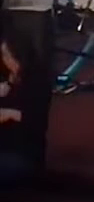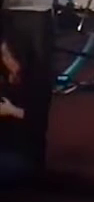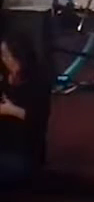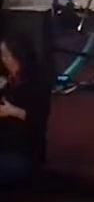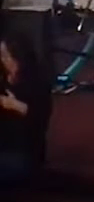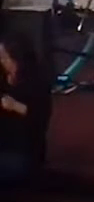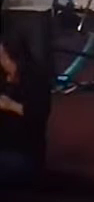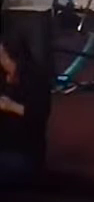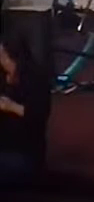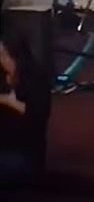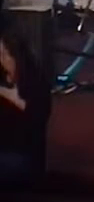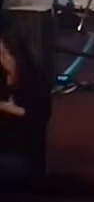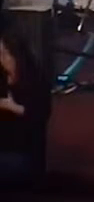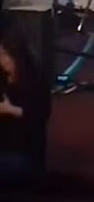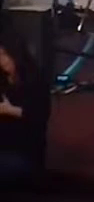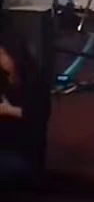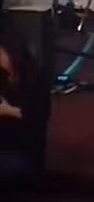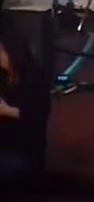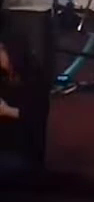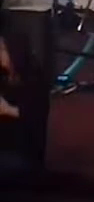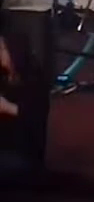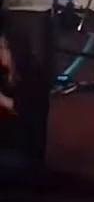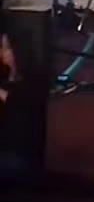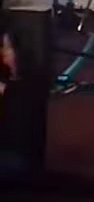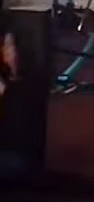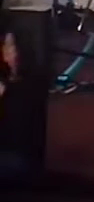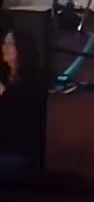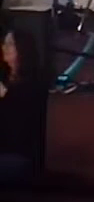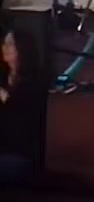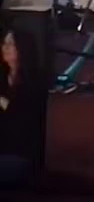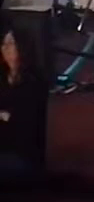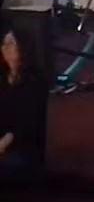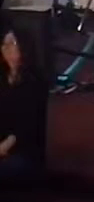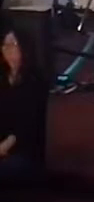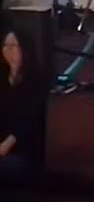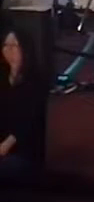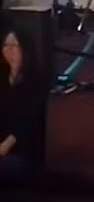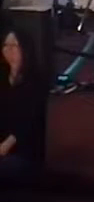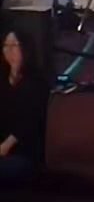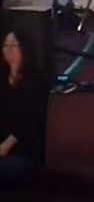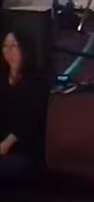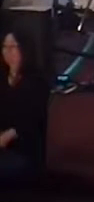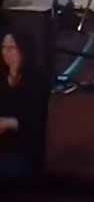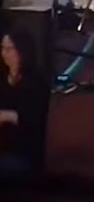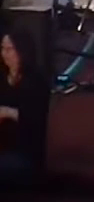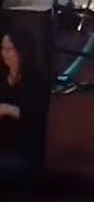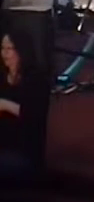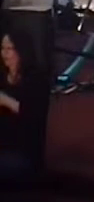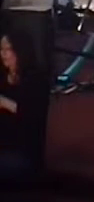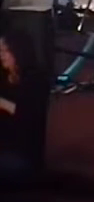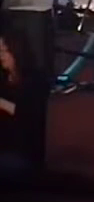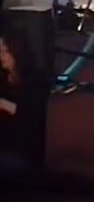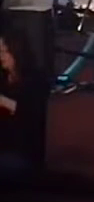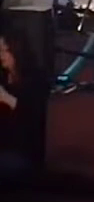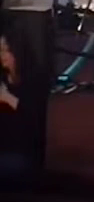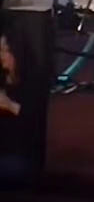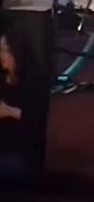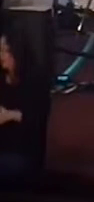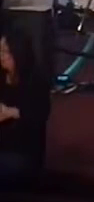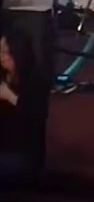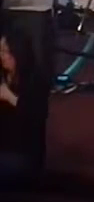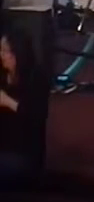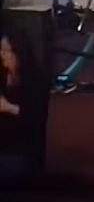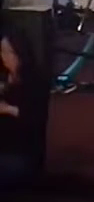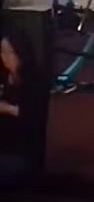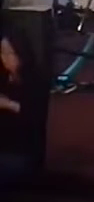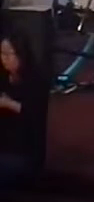probably because God's presence is gone. When God's presence is in our life and we're reading his word, we will be humble. We